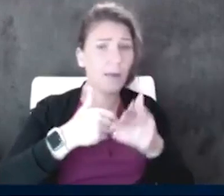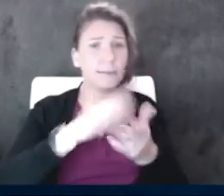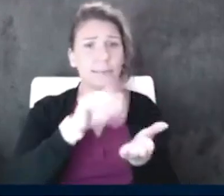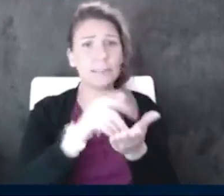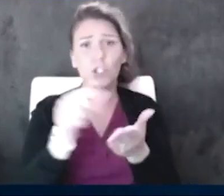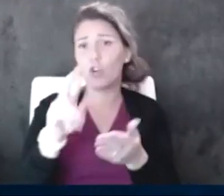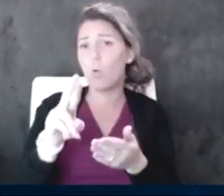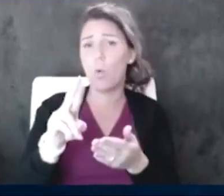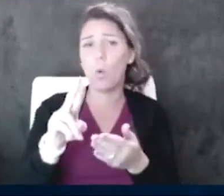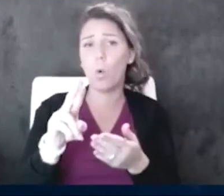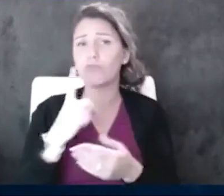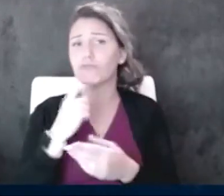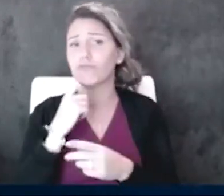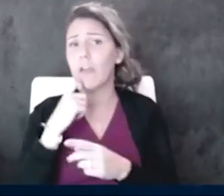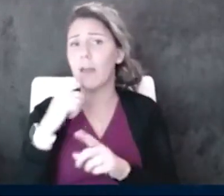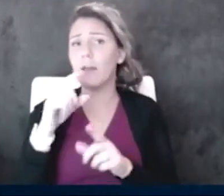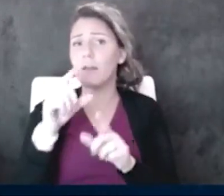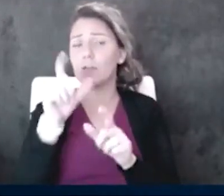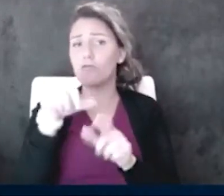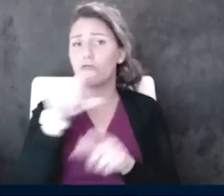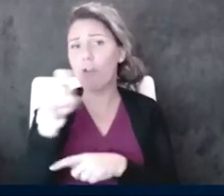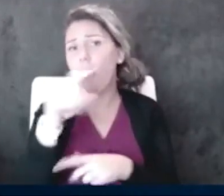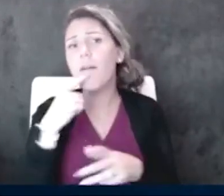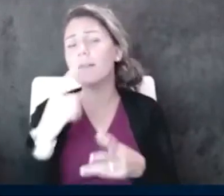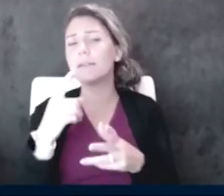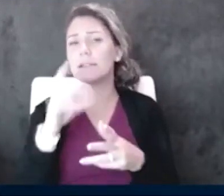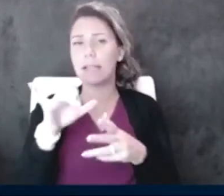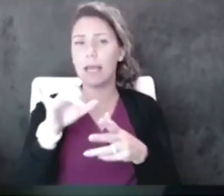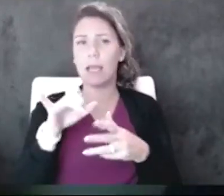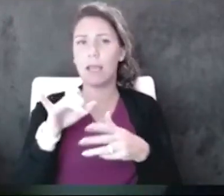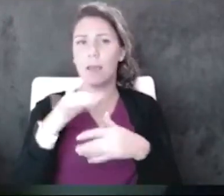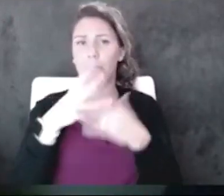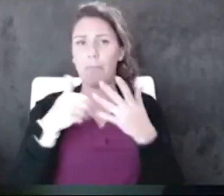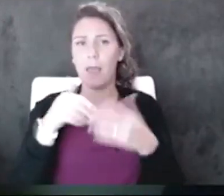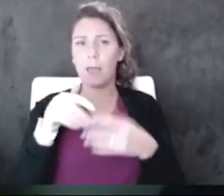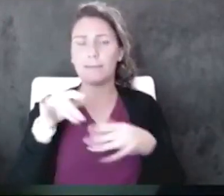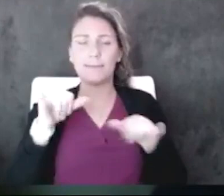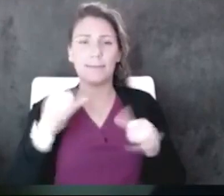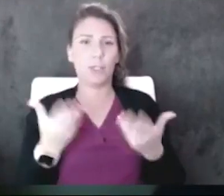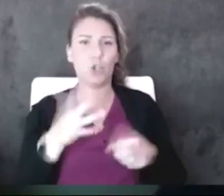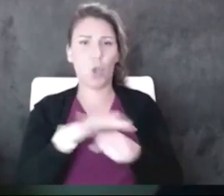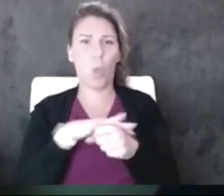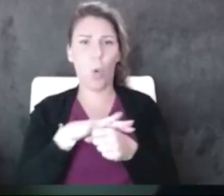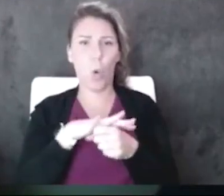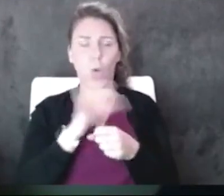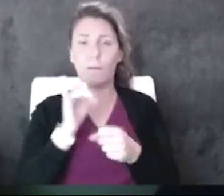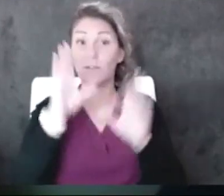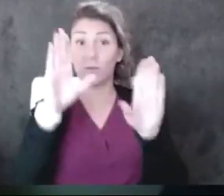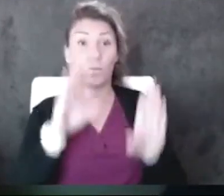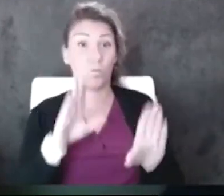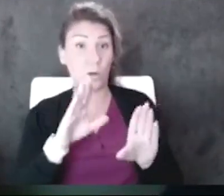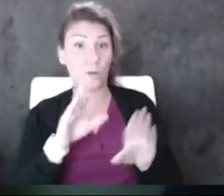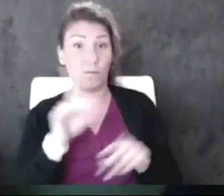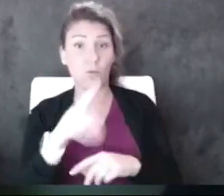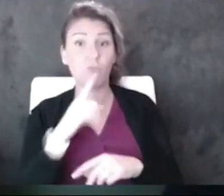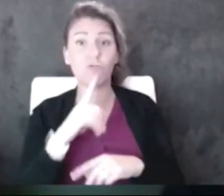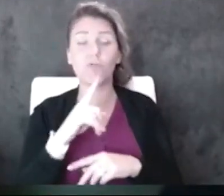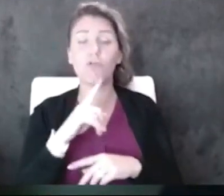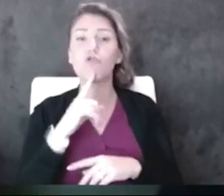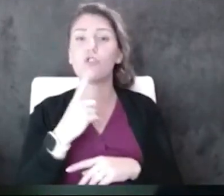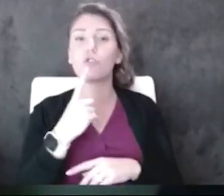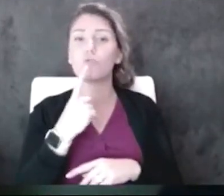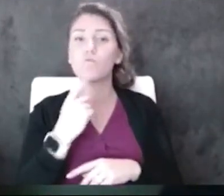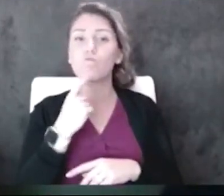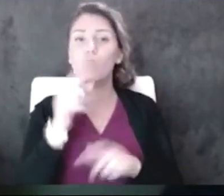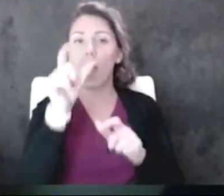blood donations staying here local? Yeah, that's a great question. So the Red Cross is actually a national